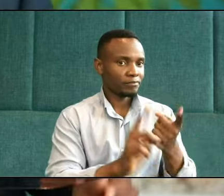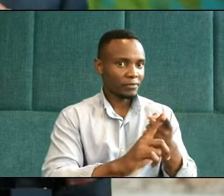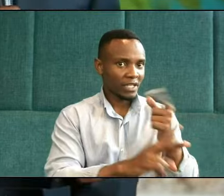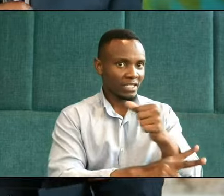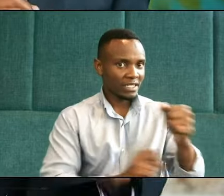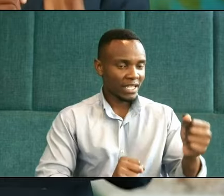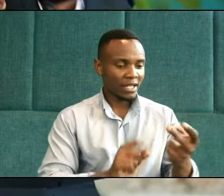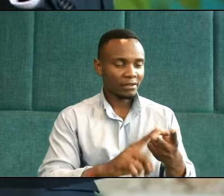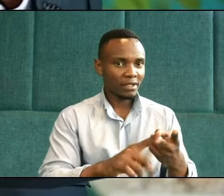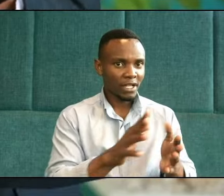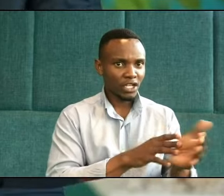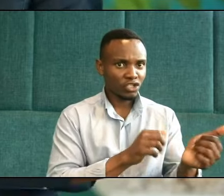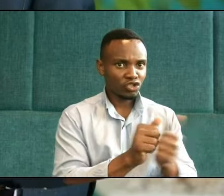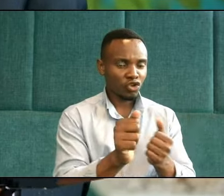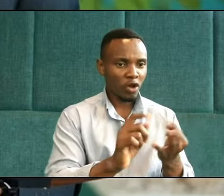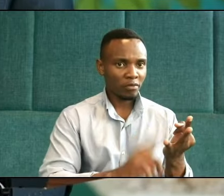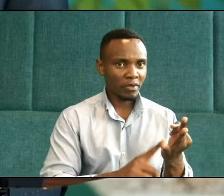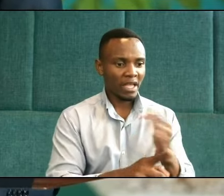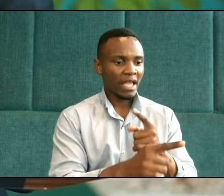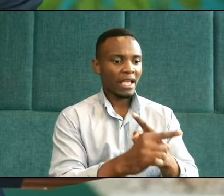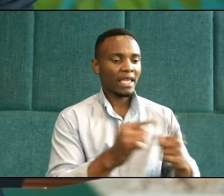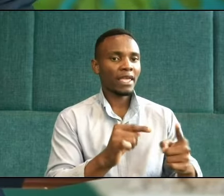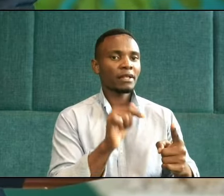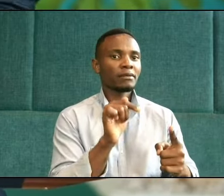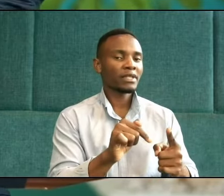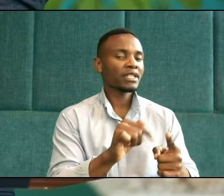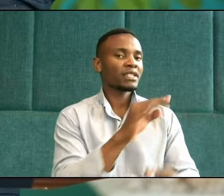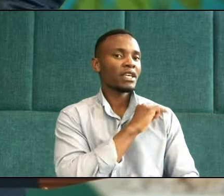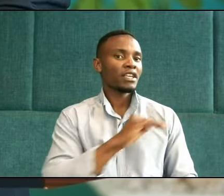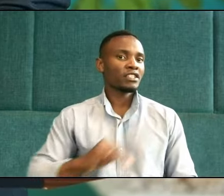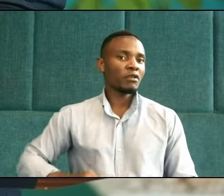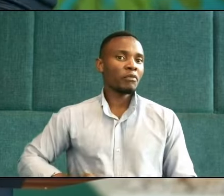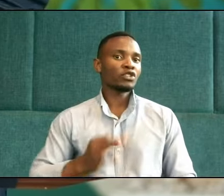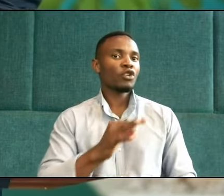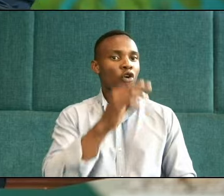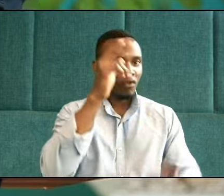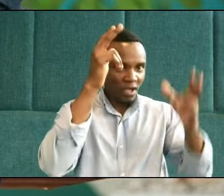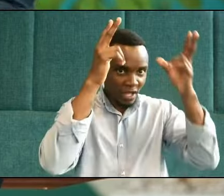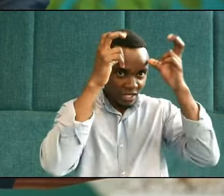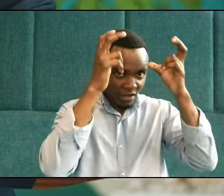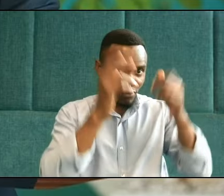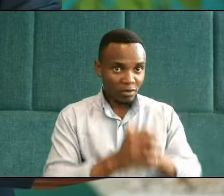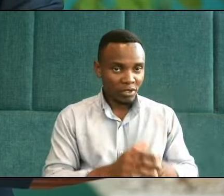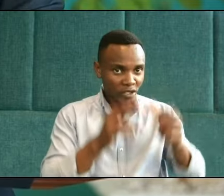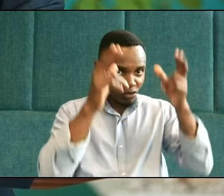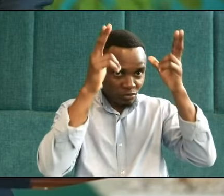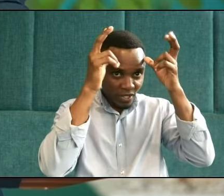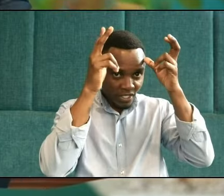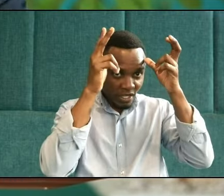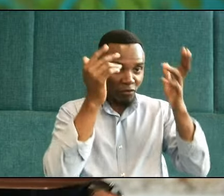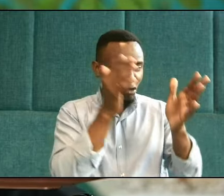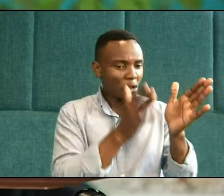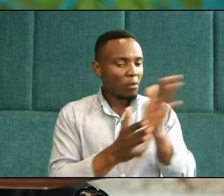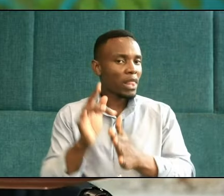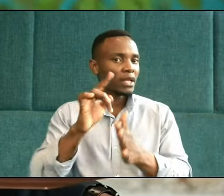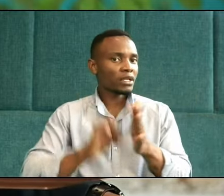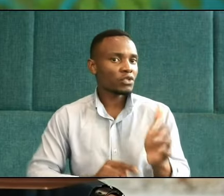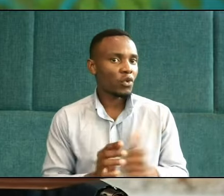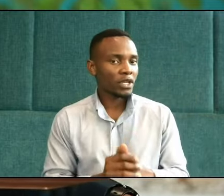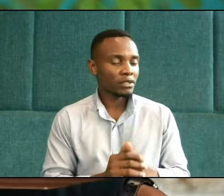and to kill." That is the mission of the devil. The mission of the devil in this life is to